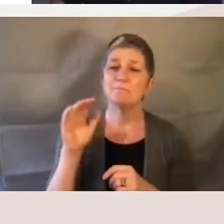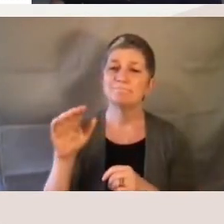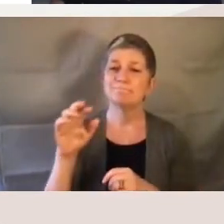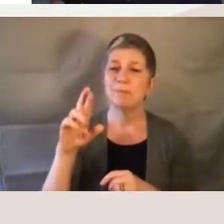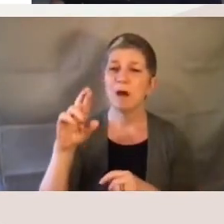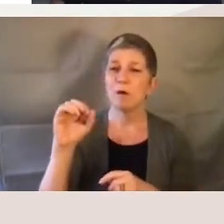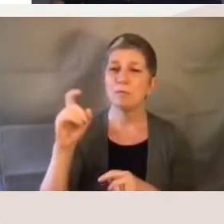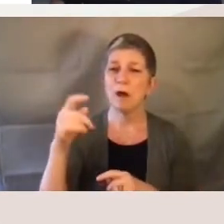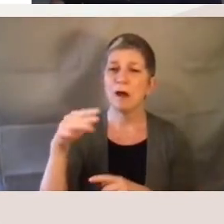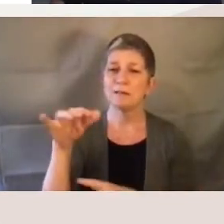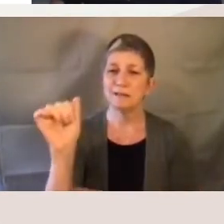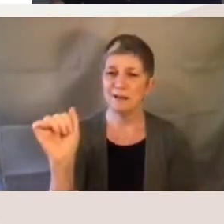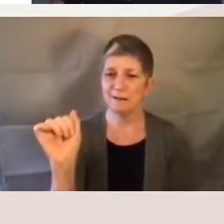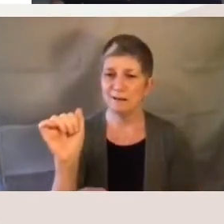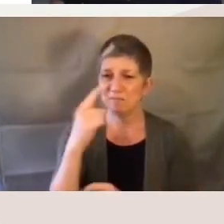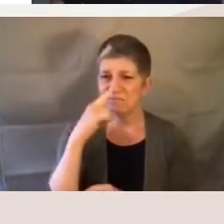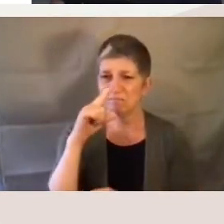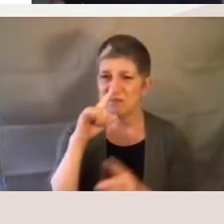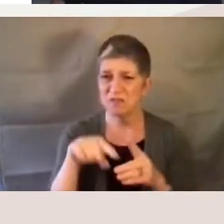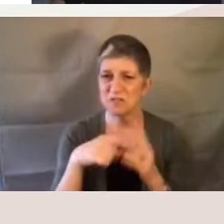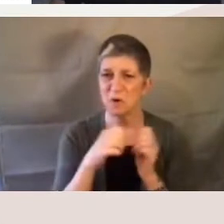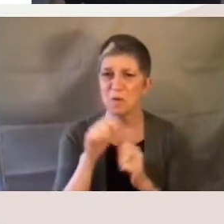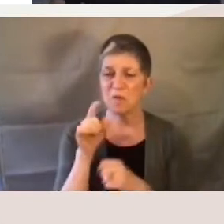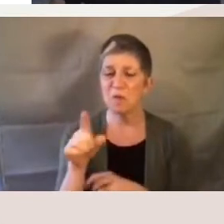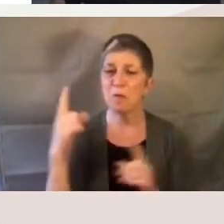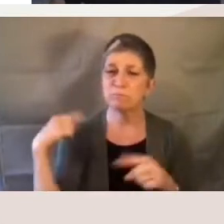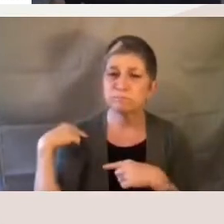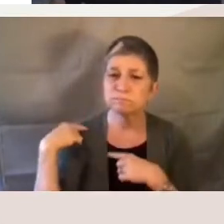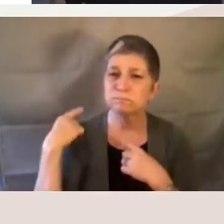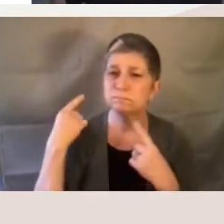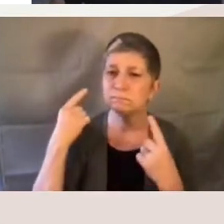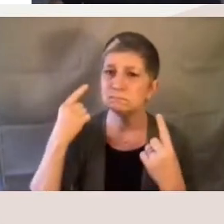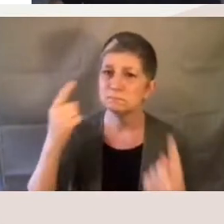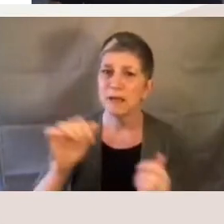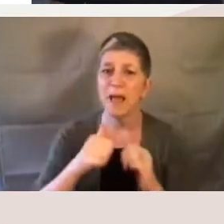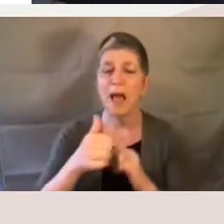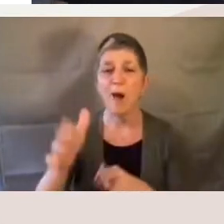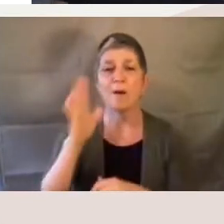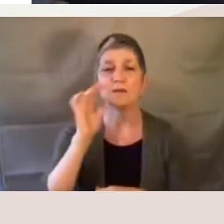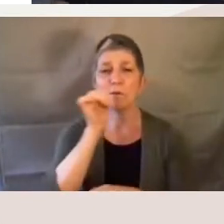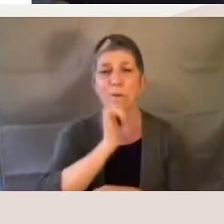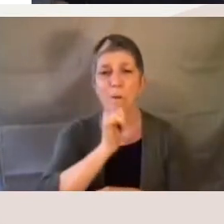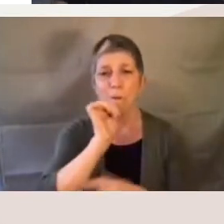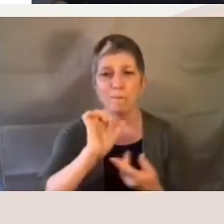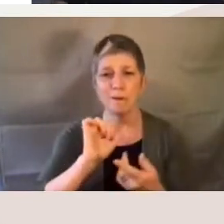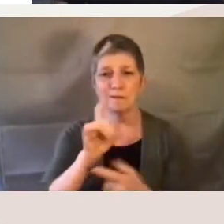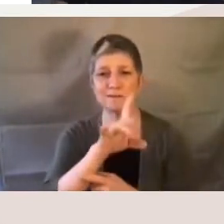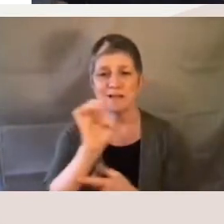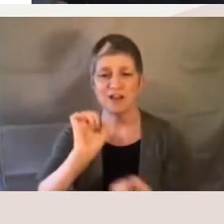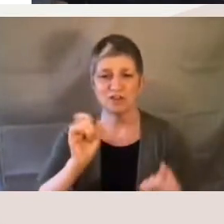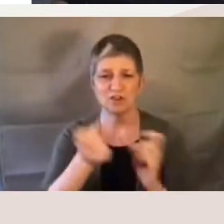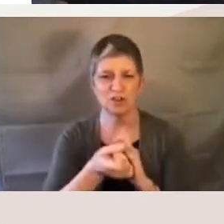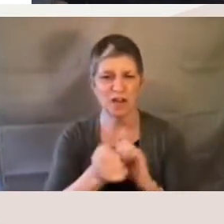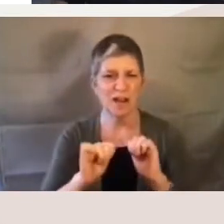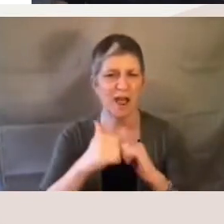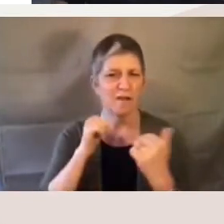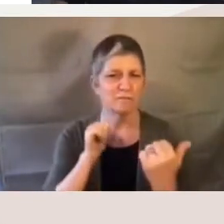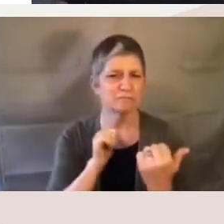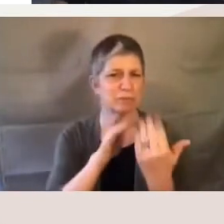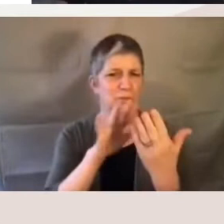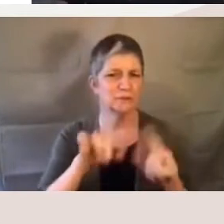Roxana, why don't we start with you? Over time, how has your coping style changed? What have you done differently over